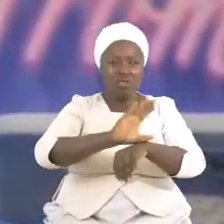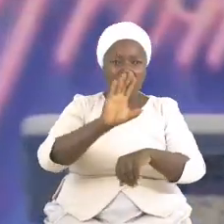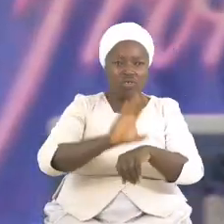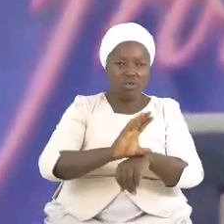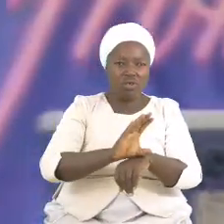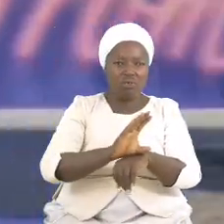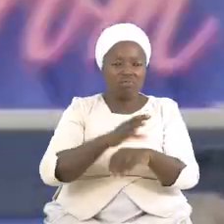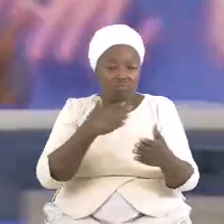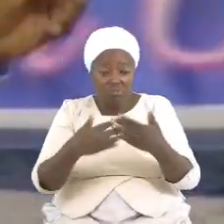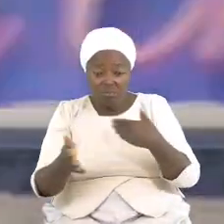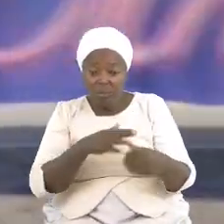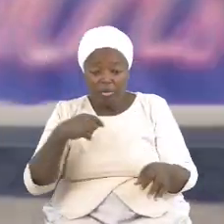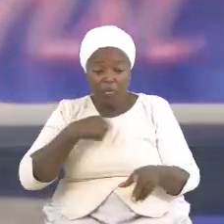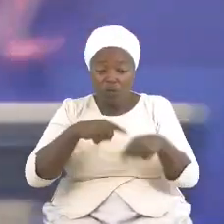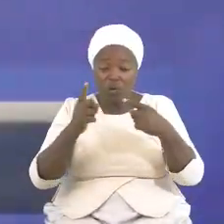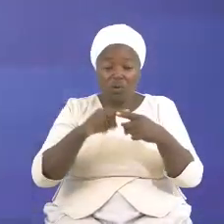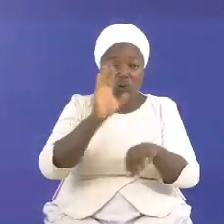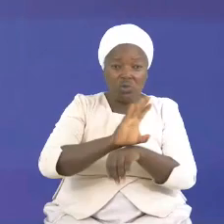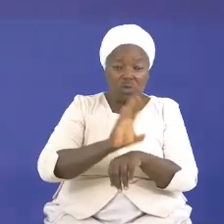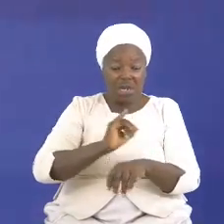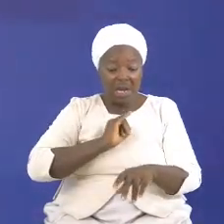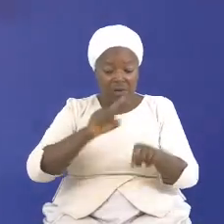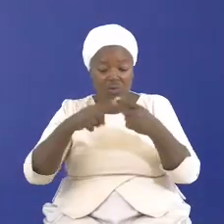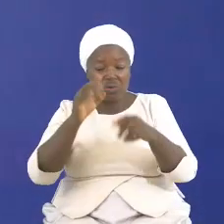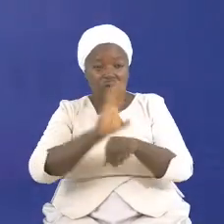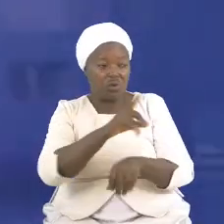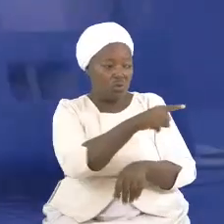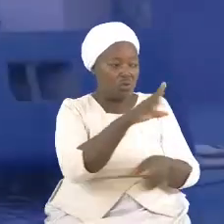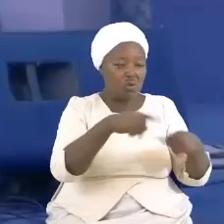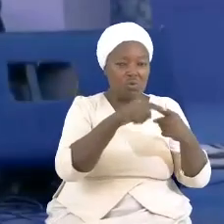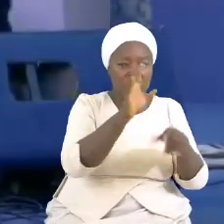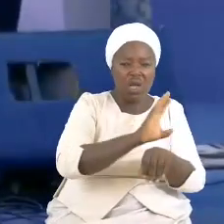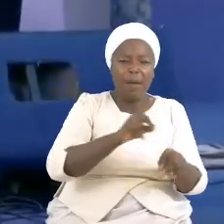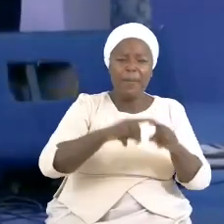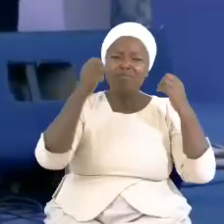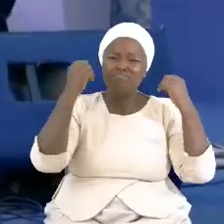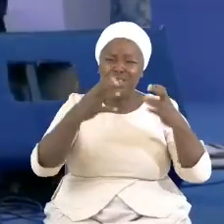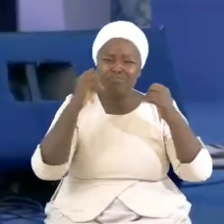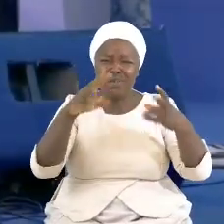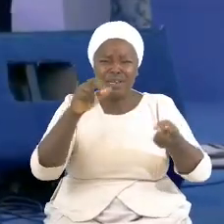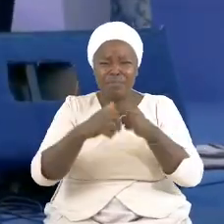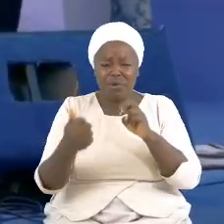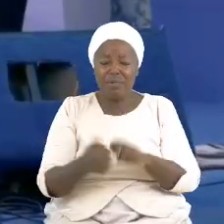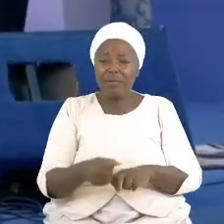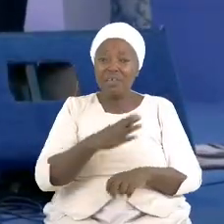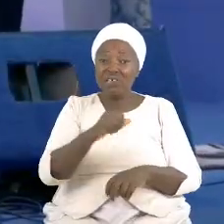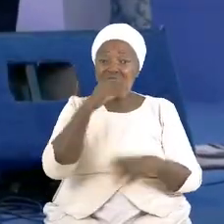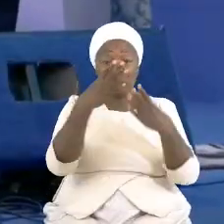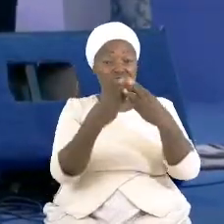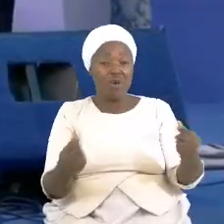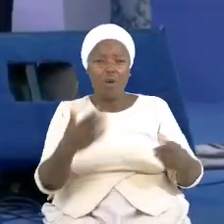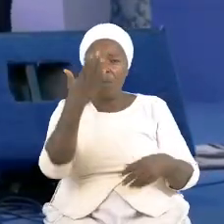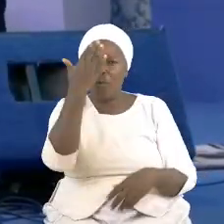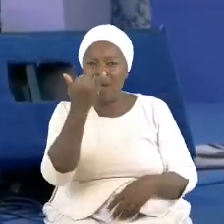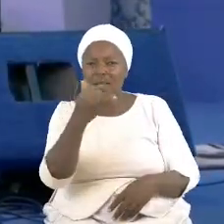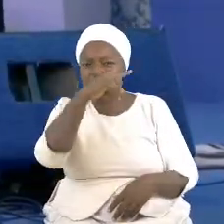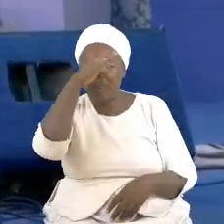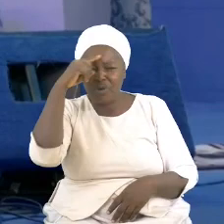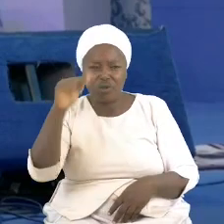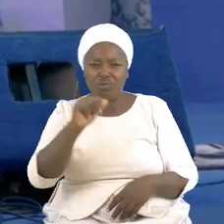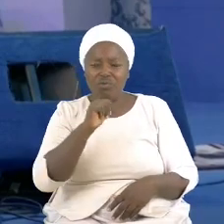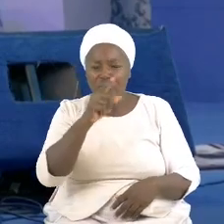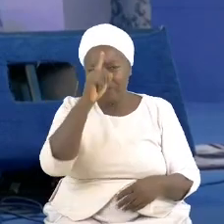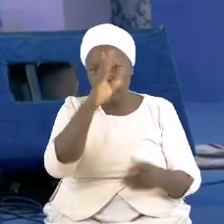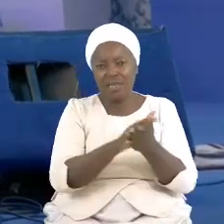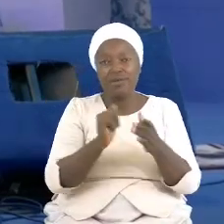go to church and go to church and go to church, a lot of problems, they are not solved. Why? Because of your unbelief. Why